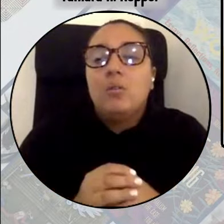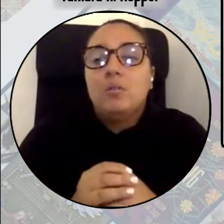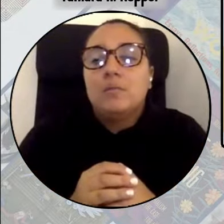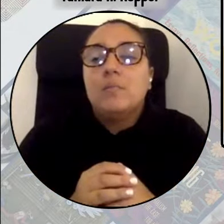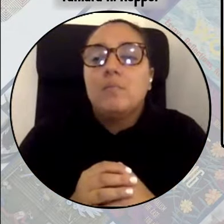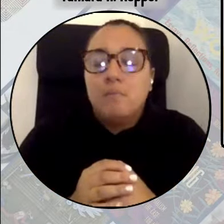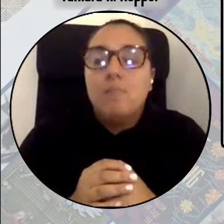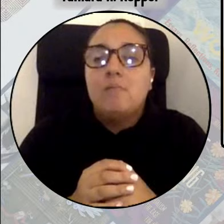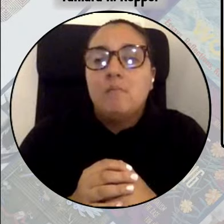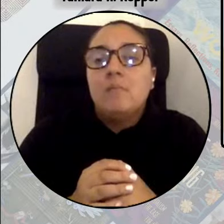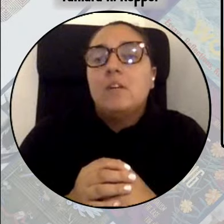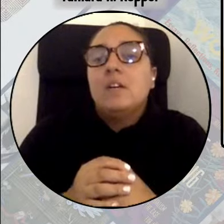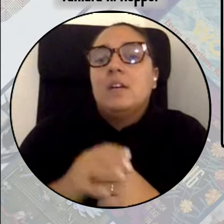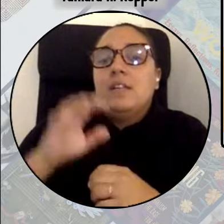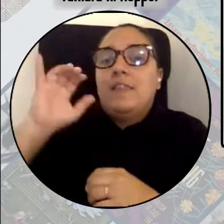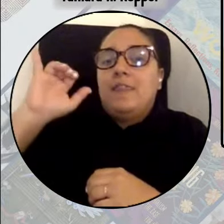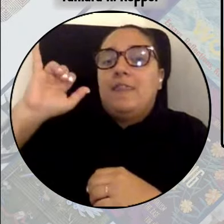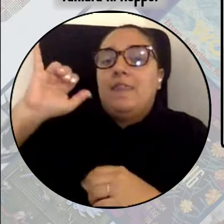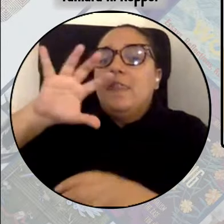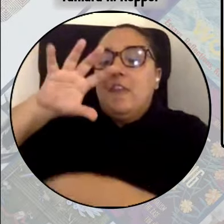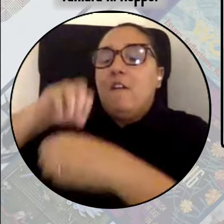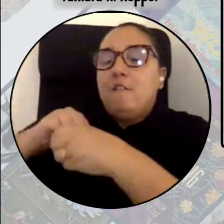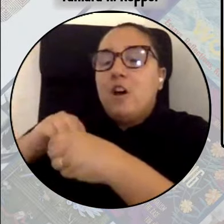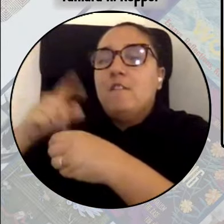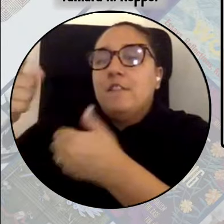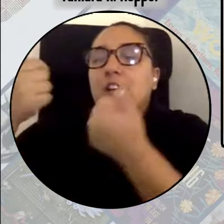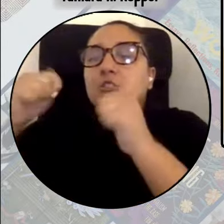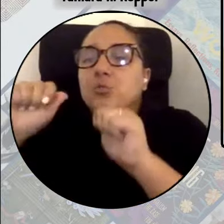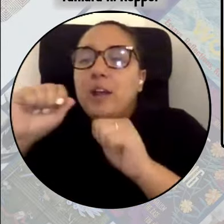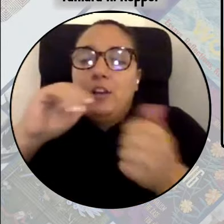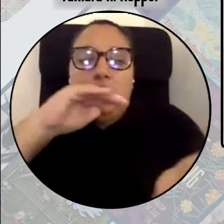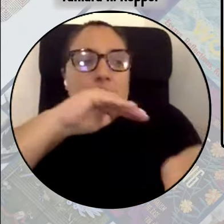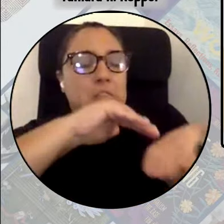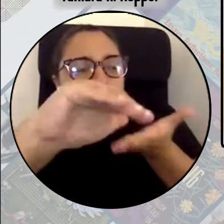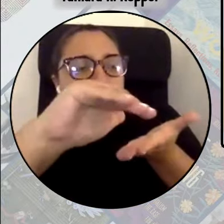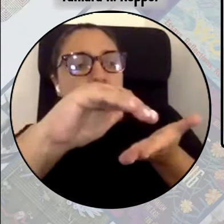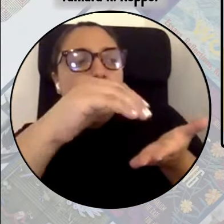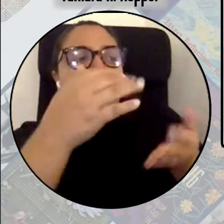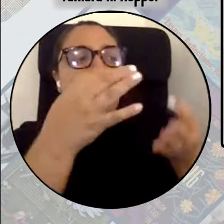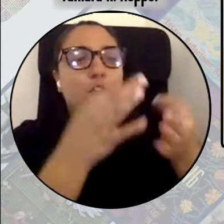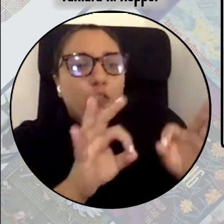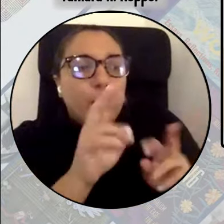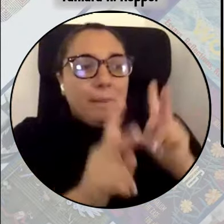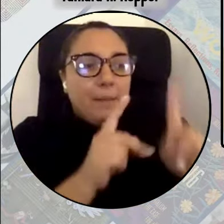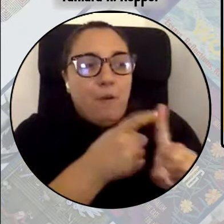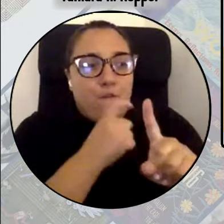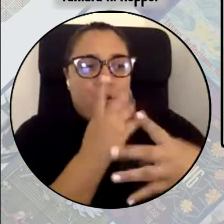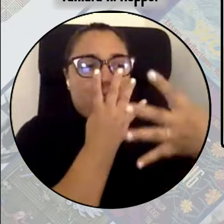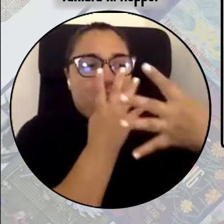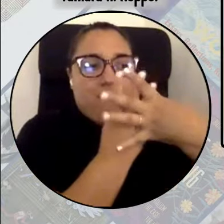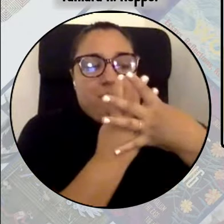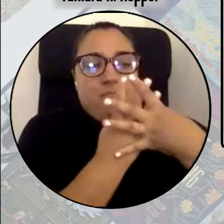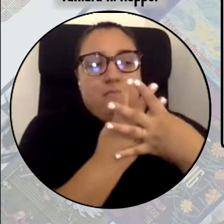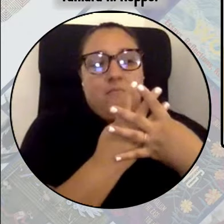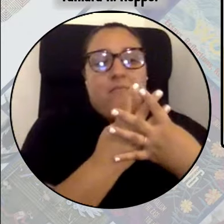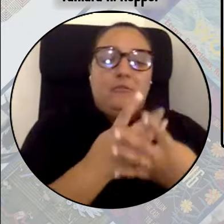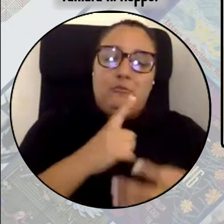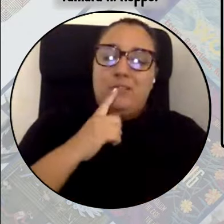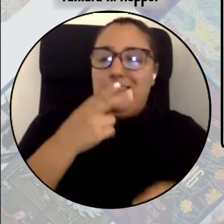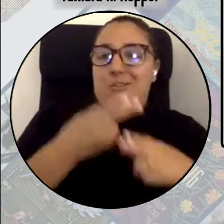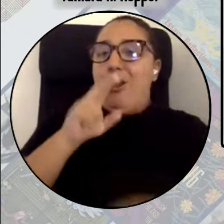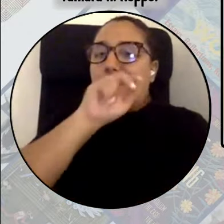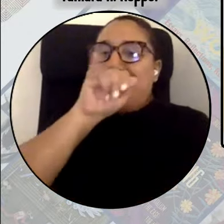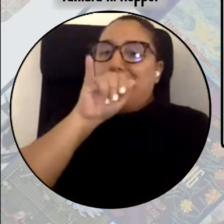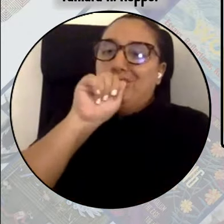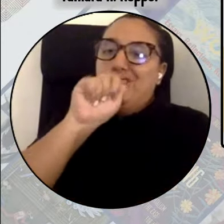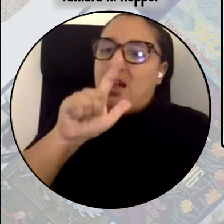from captivity in these cages that they call prisons and jails, as well as detention centers. But it's also about